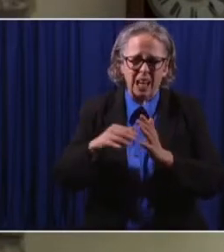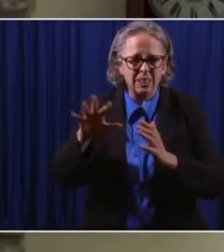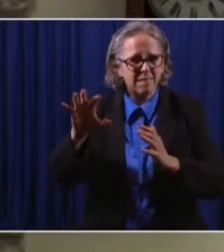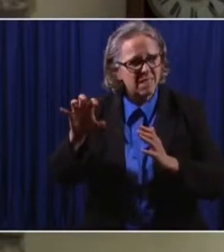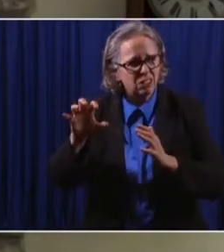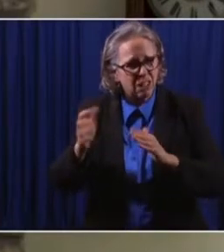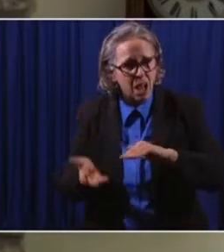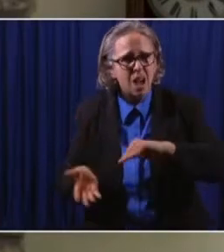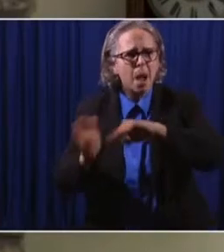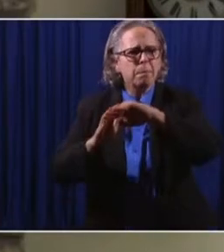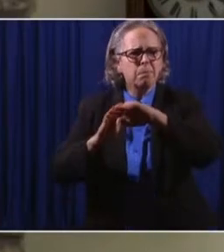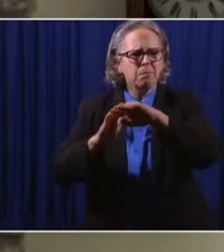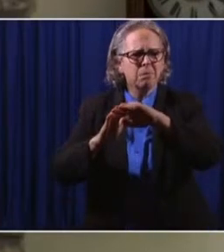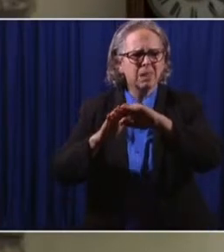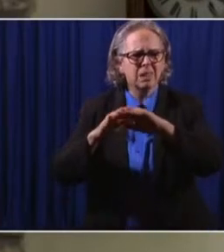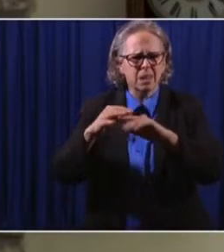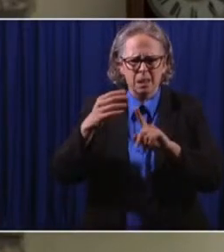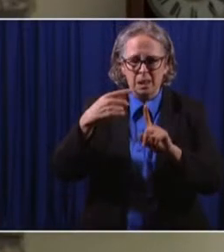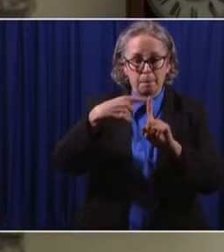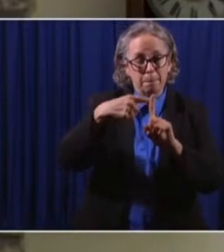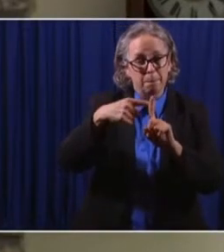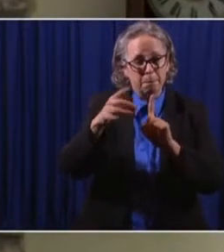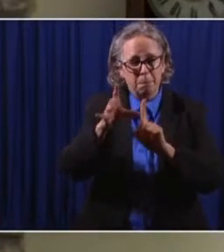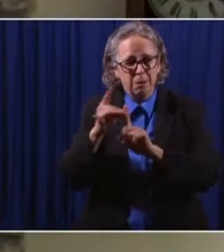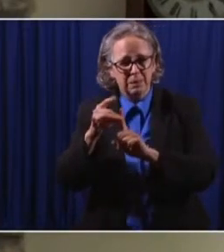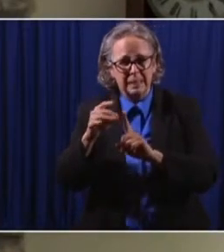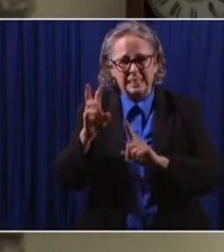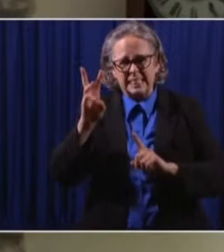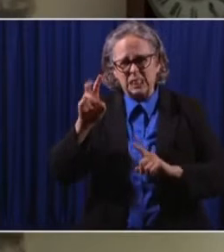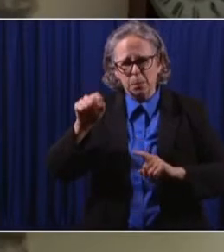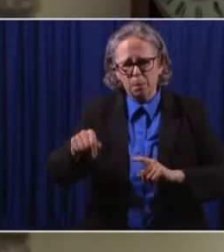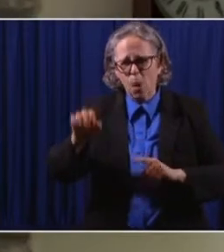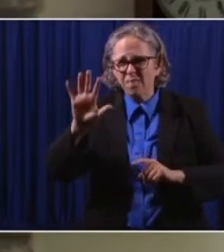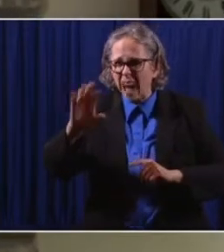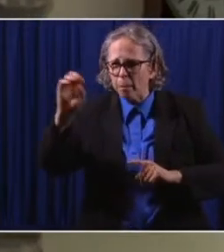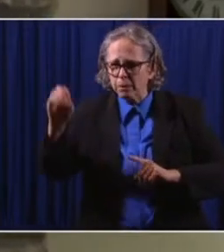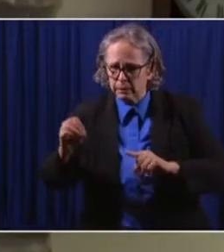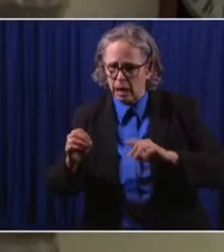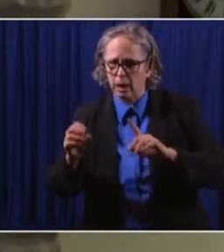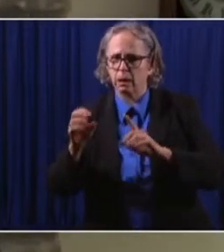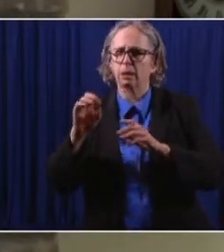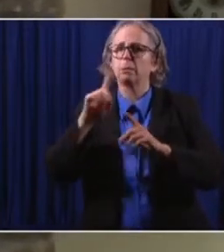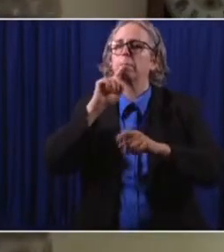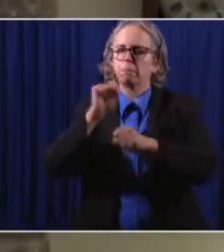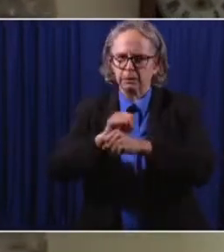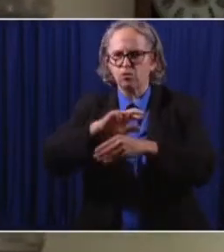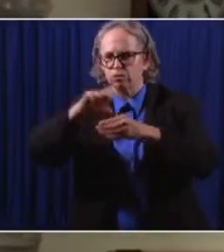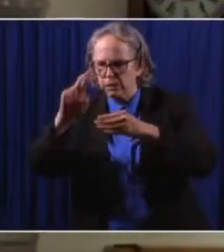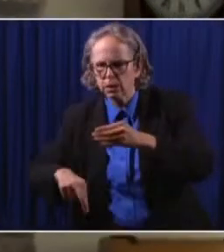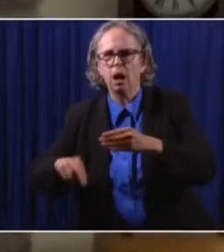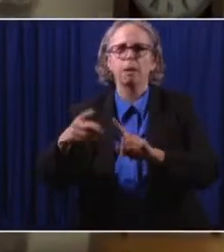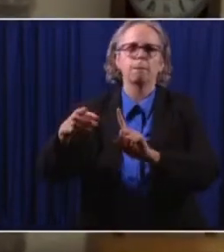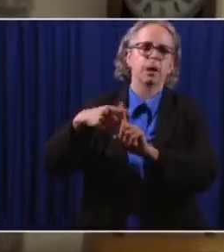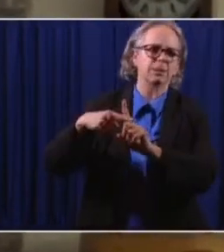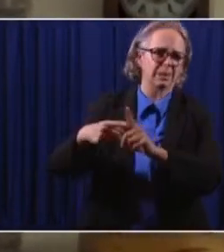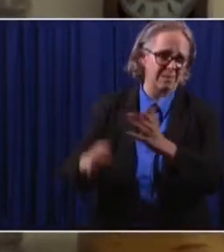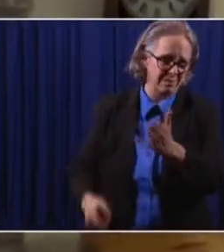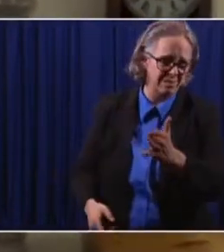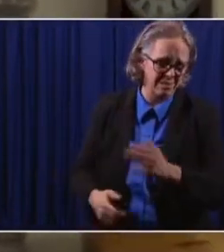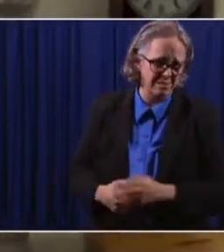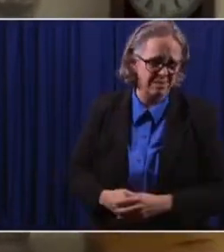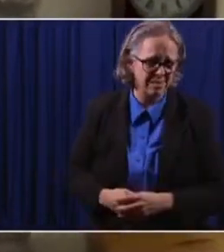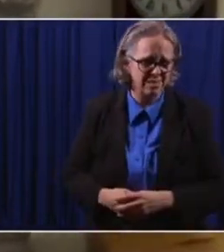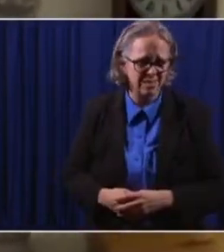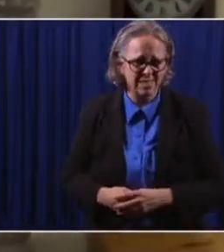average of 6.5%. Eric, let's look at the slide. This is a slide we showed